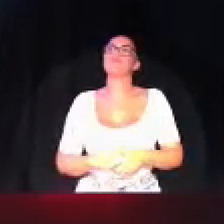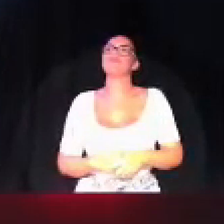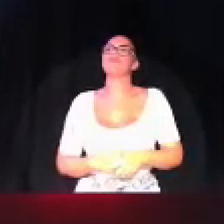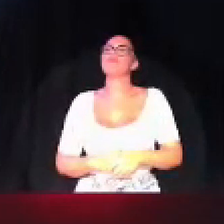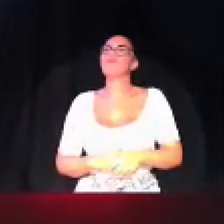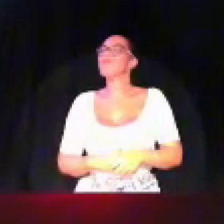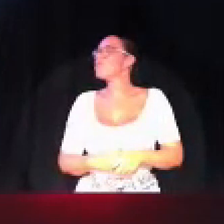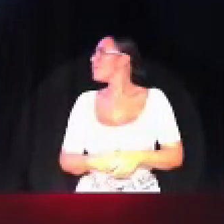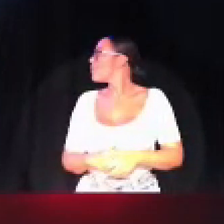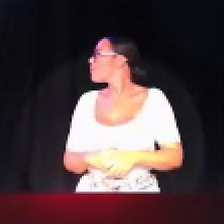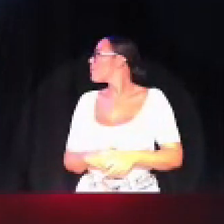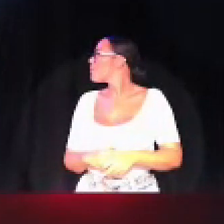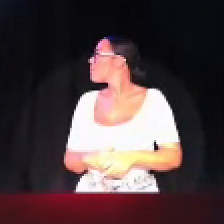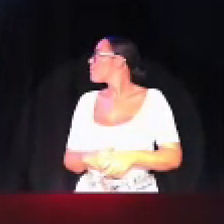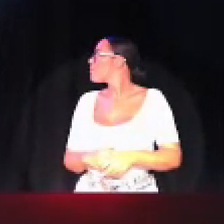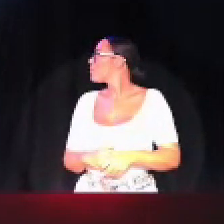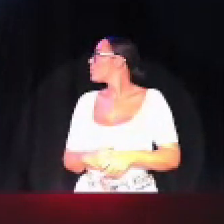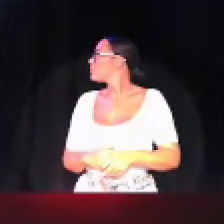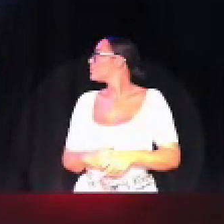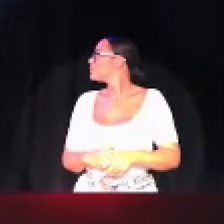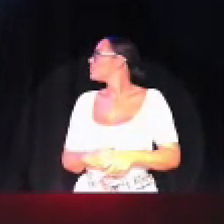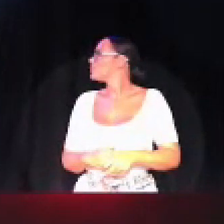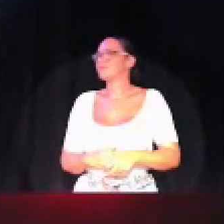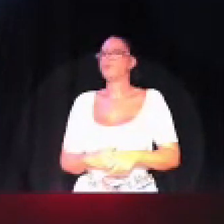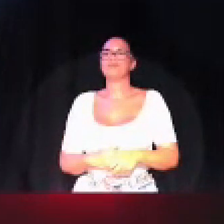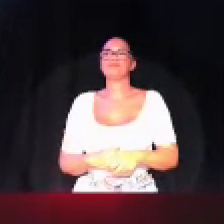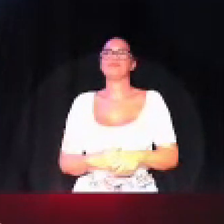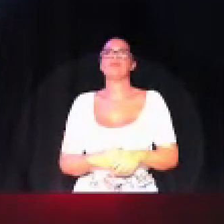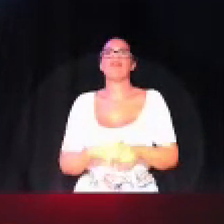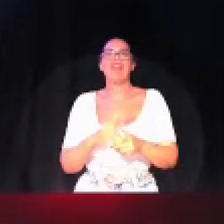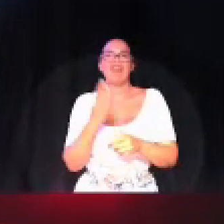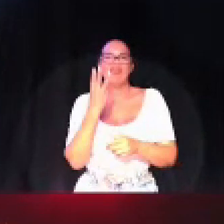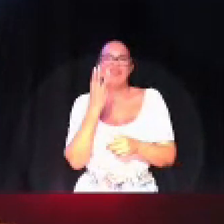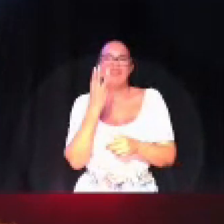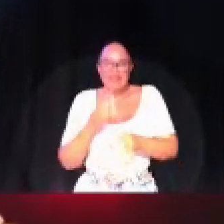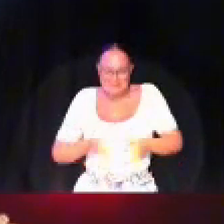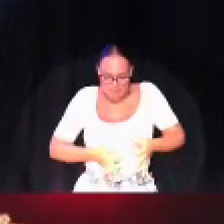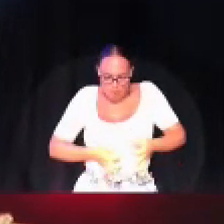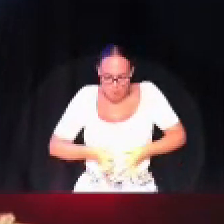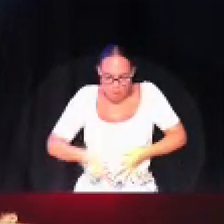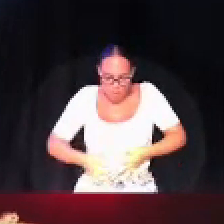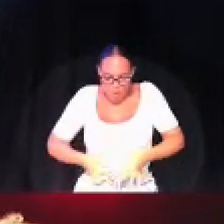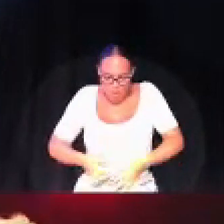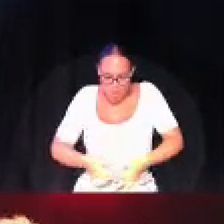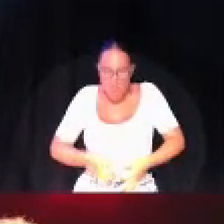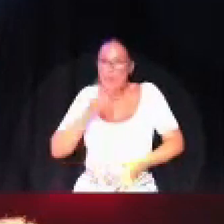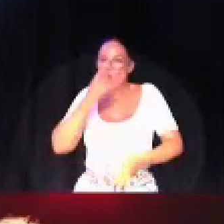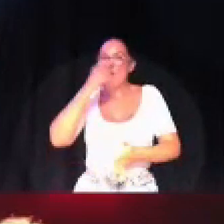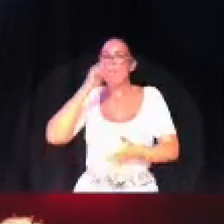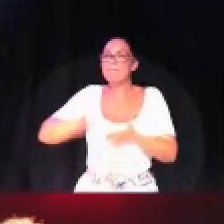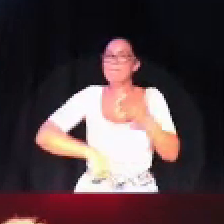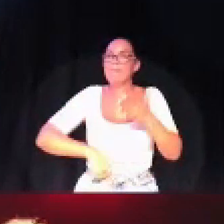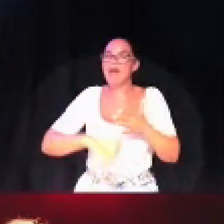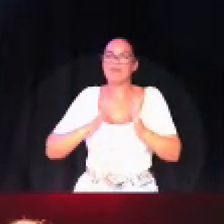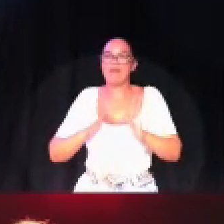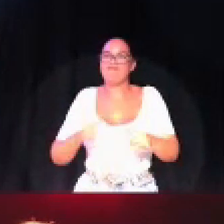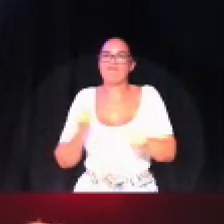here. So there's 3 really small, they're called BioWare boards. You can buy them off the shelf.